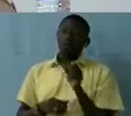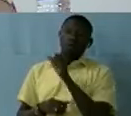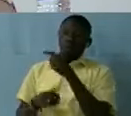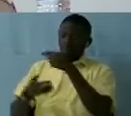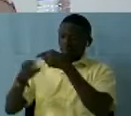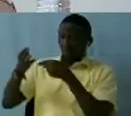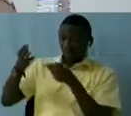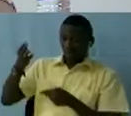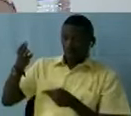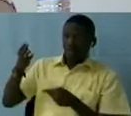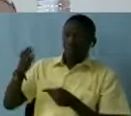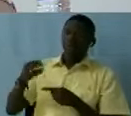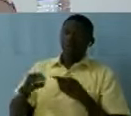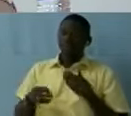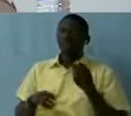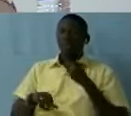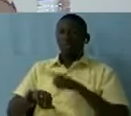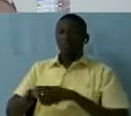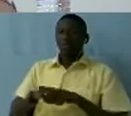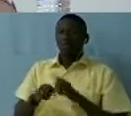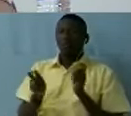badges,